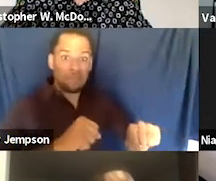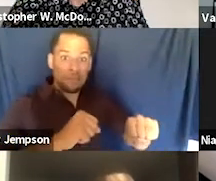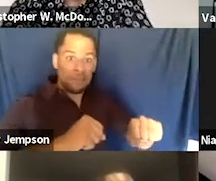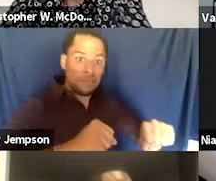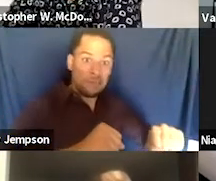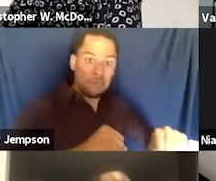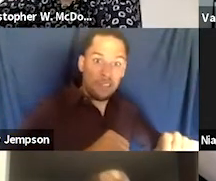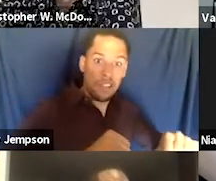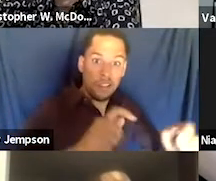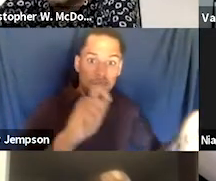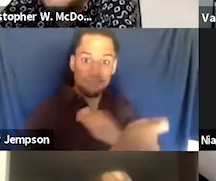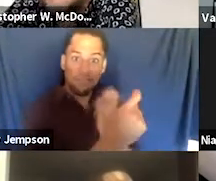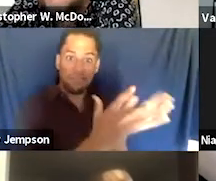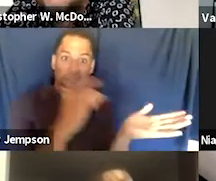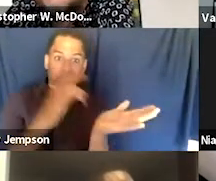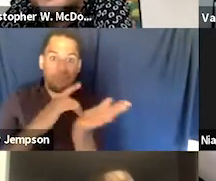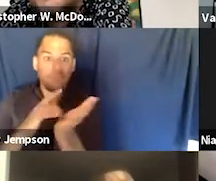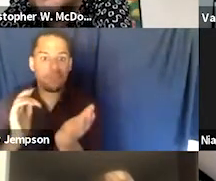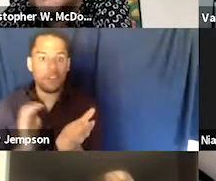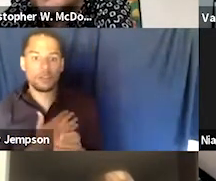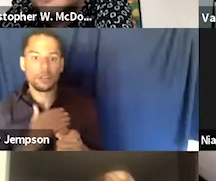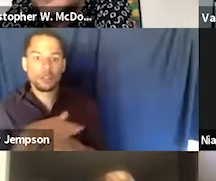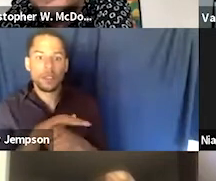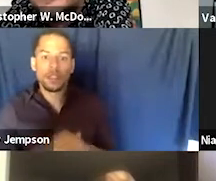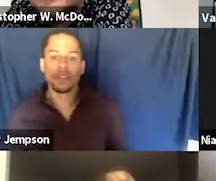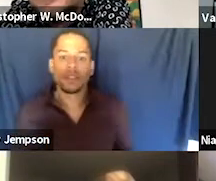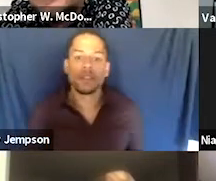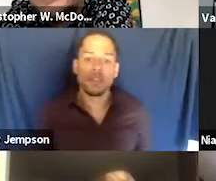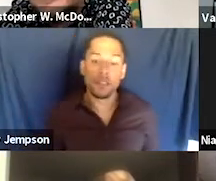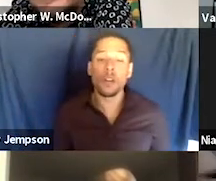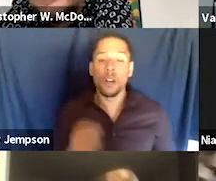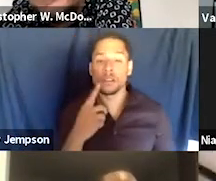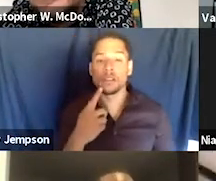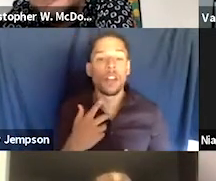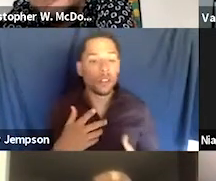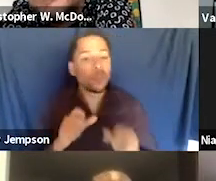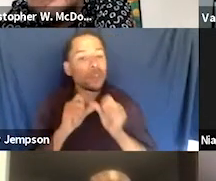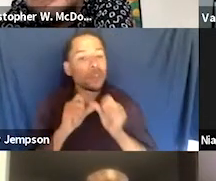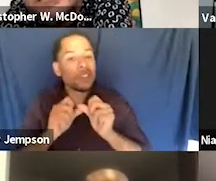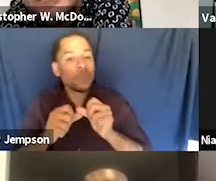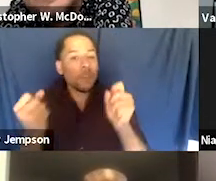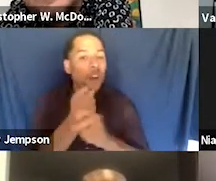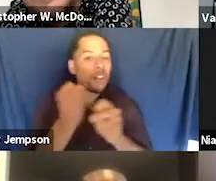So it's been a hard thing, but a good thing. So thank you for the support. It's needed.